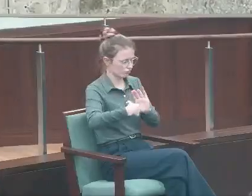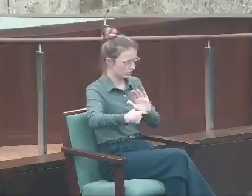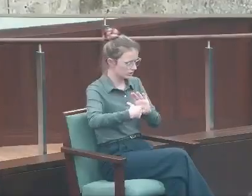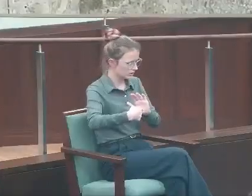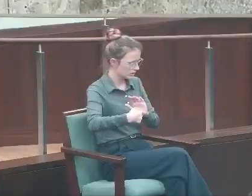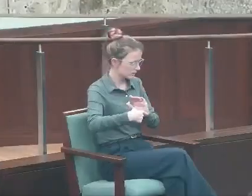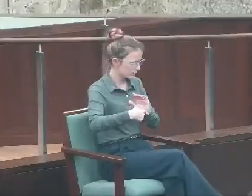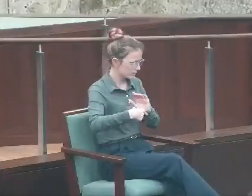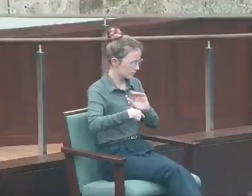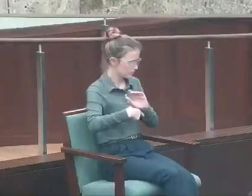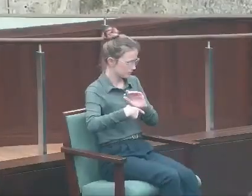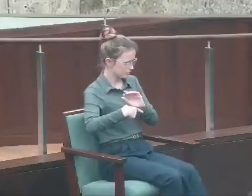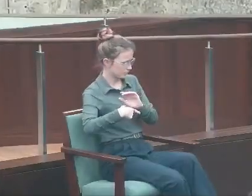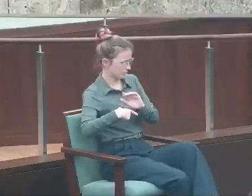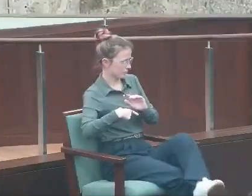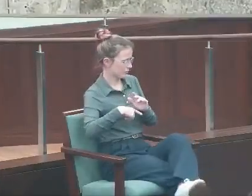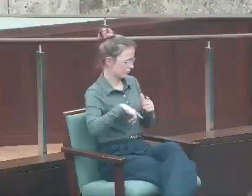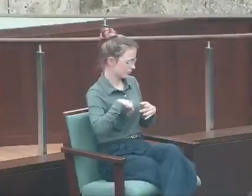organizational representative.